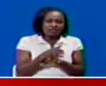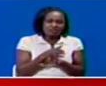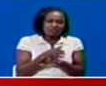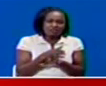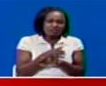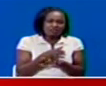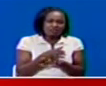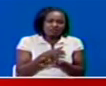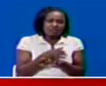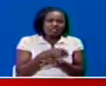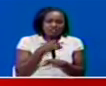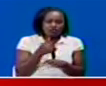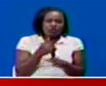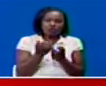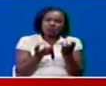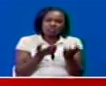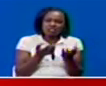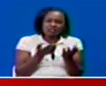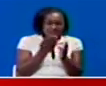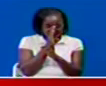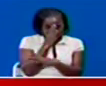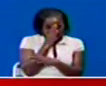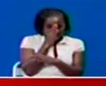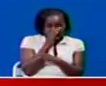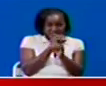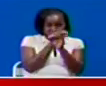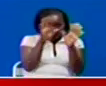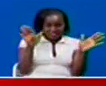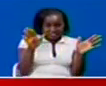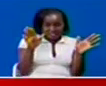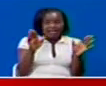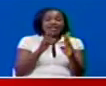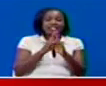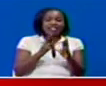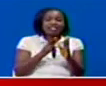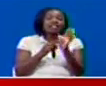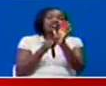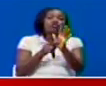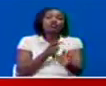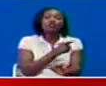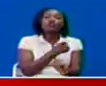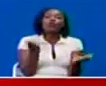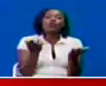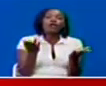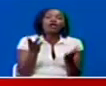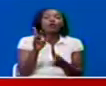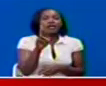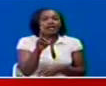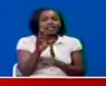no monkey business. We have a clear, clean result. And it can now show you where we are as a